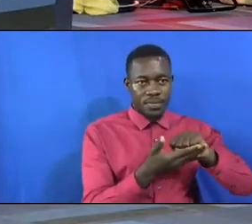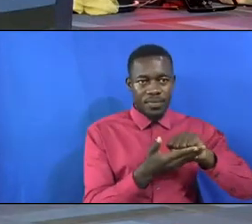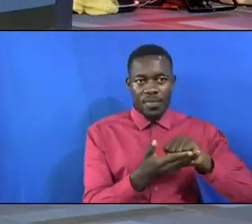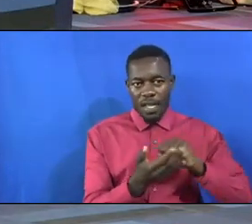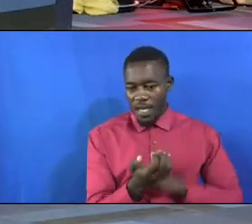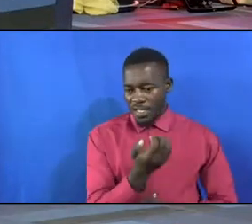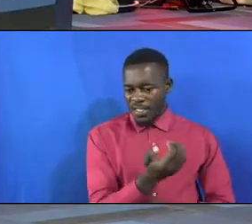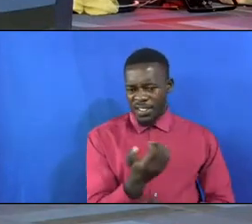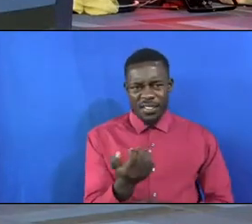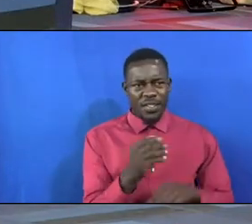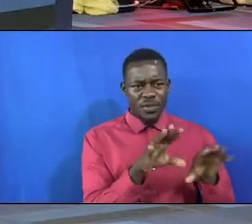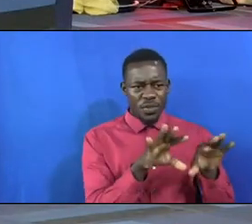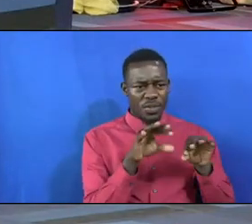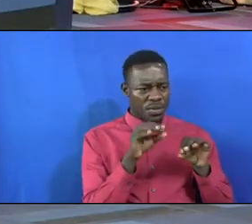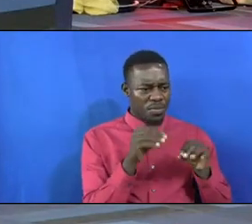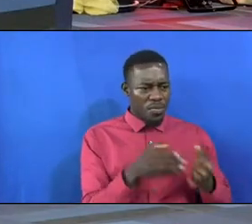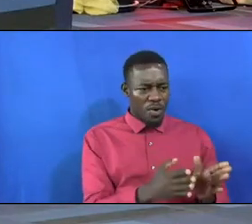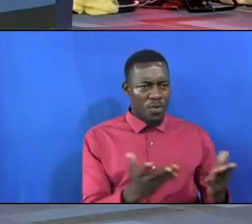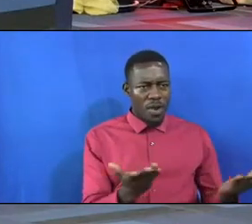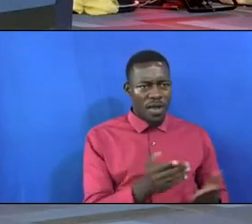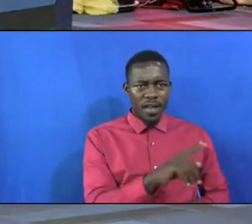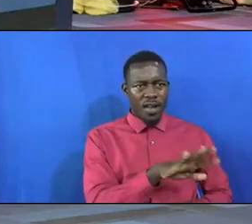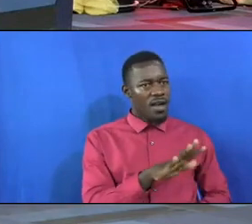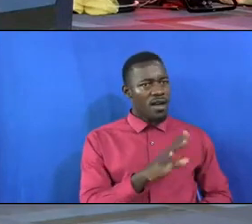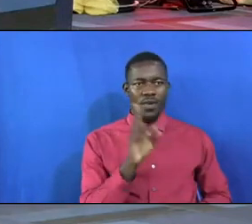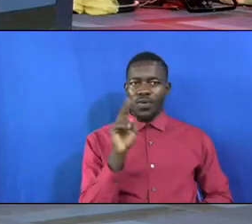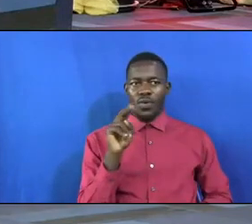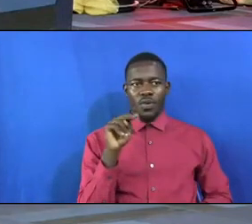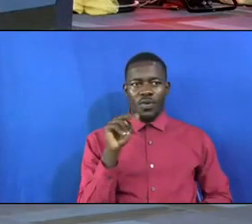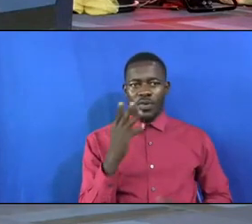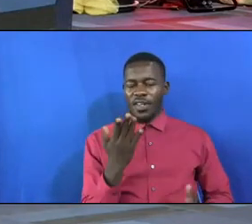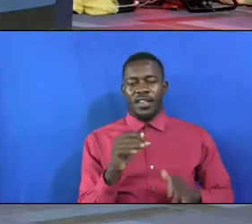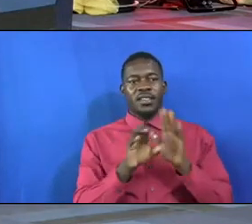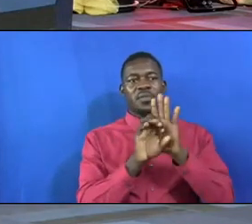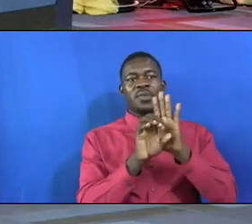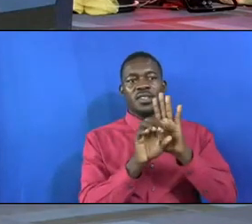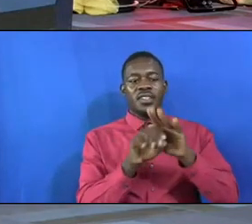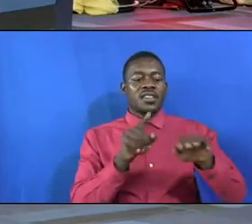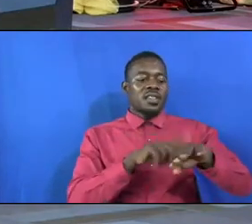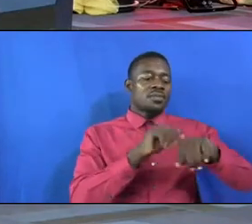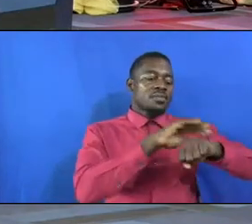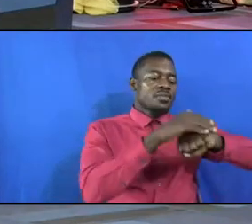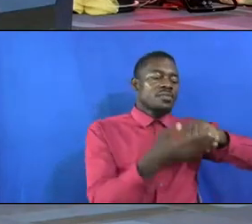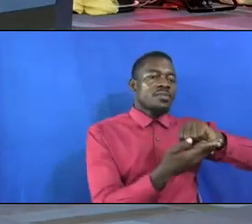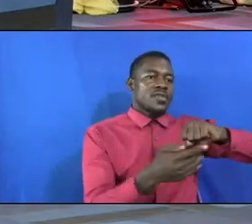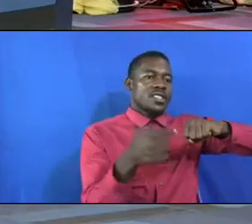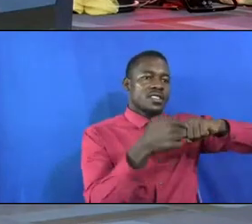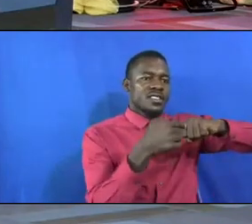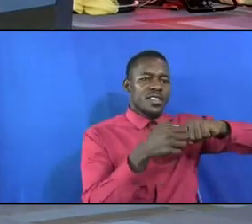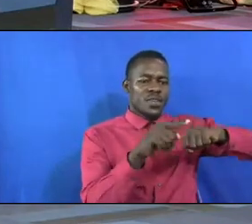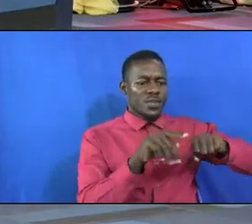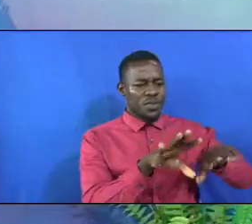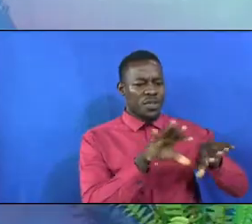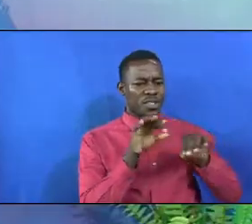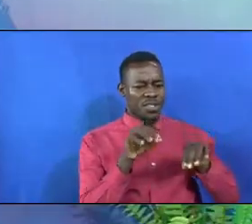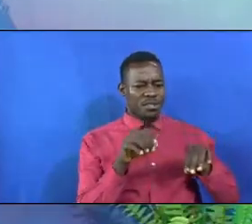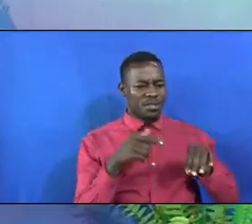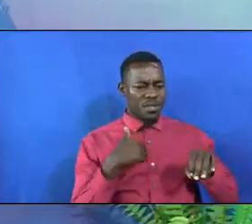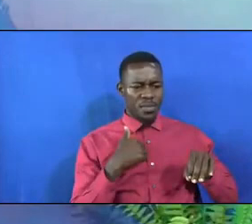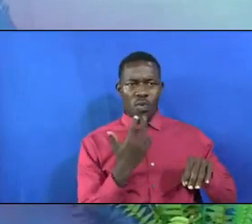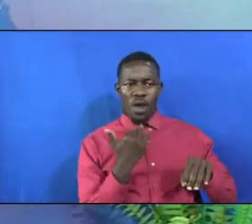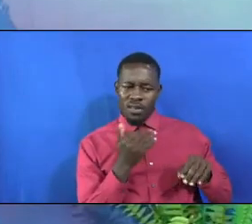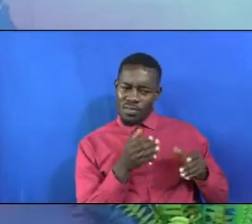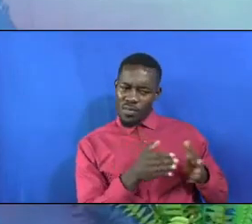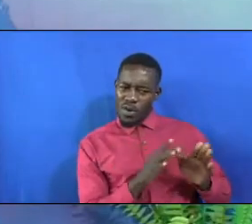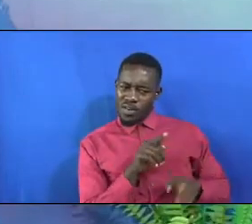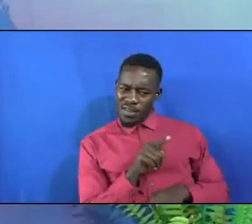Did we choose where to be born? Gladys. Ulisema uzaliwe hospitali gani? Uliamua uchague Sister Sela, ulisema uzaliwe kwa